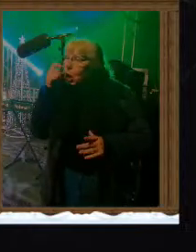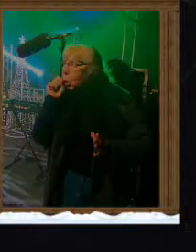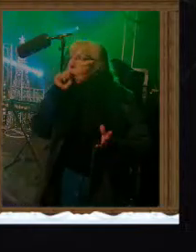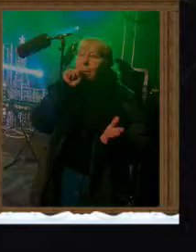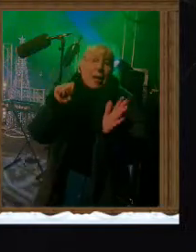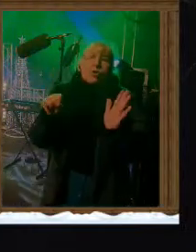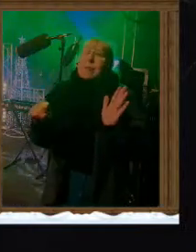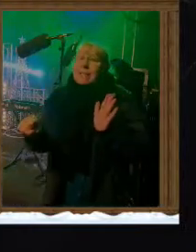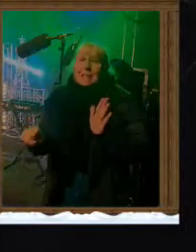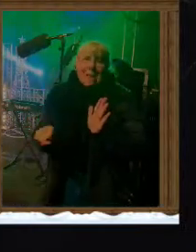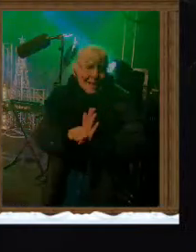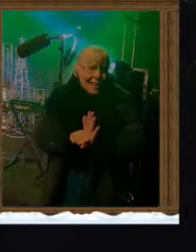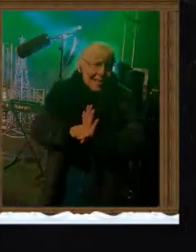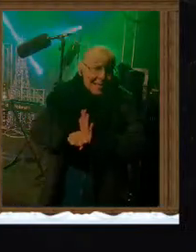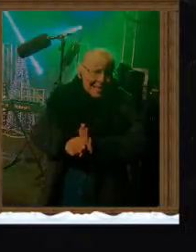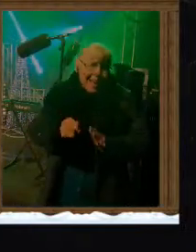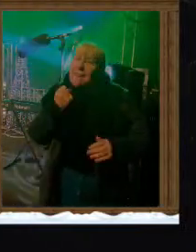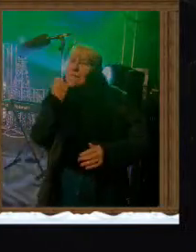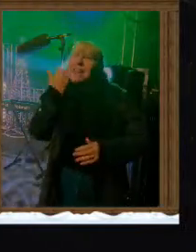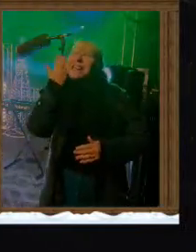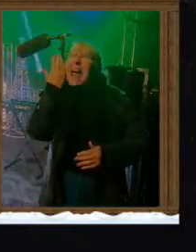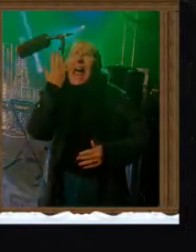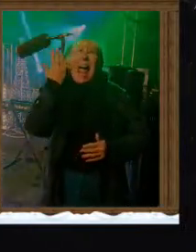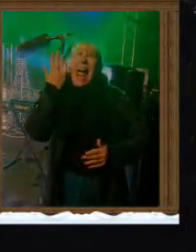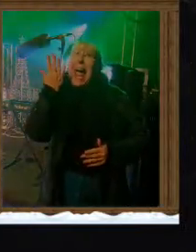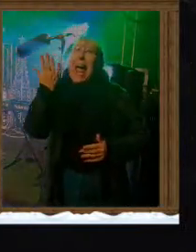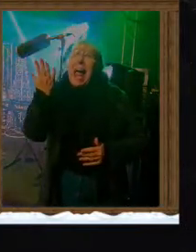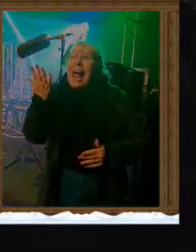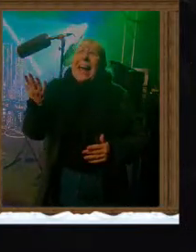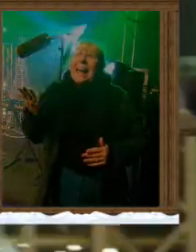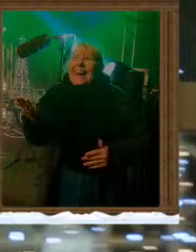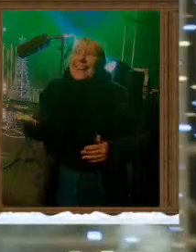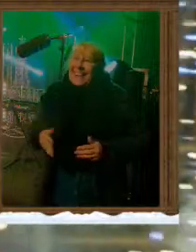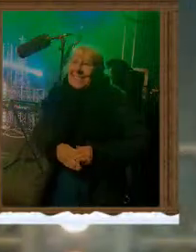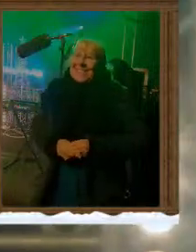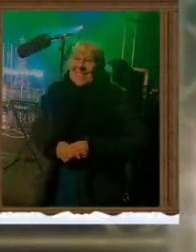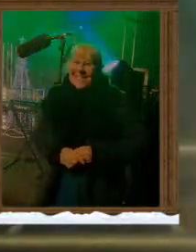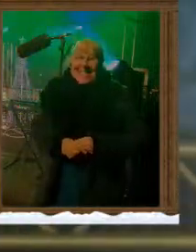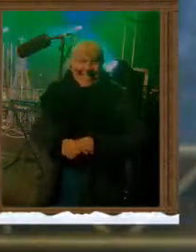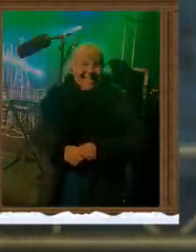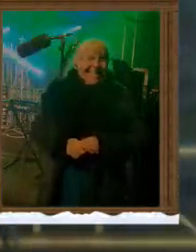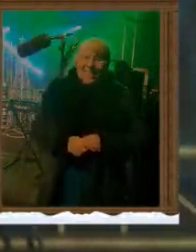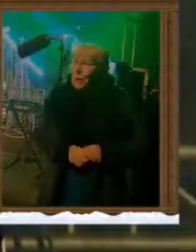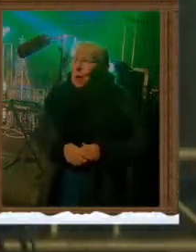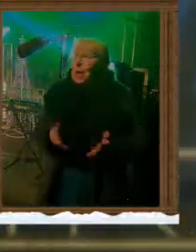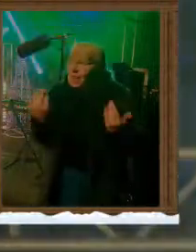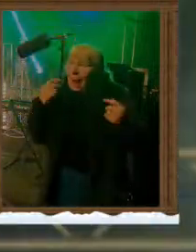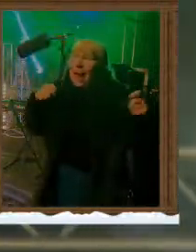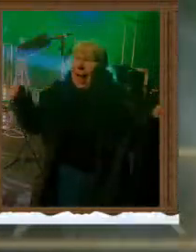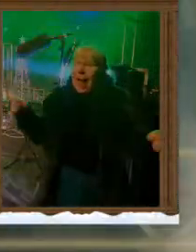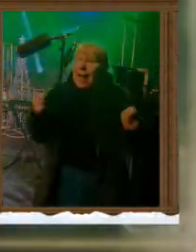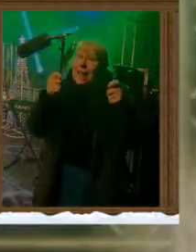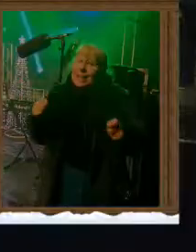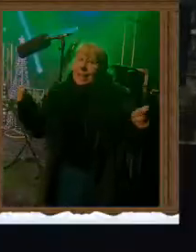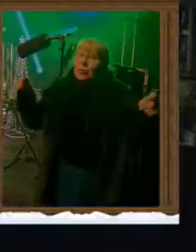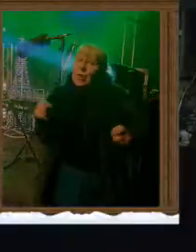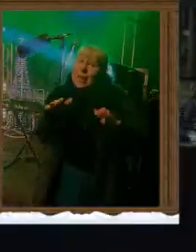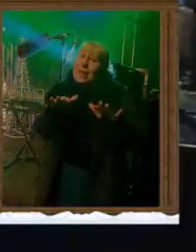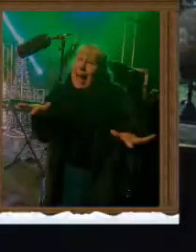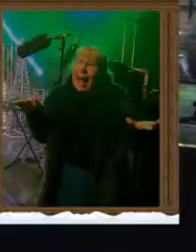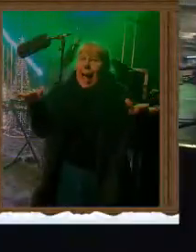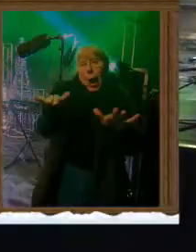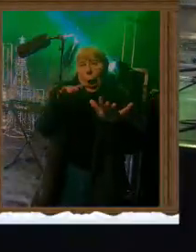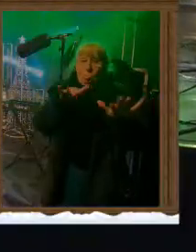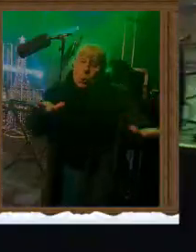it could be Christmas every day. So let the bells